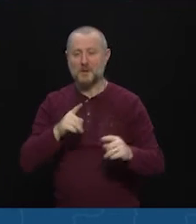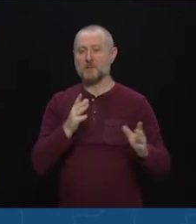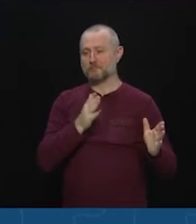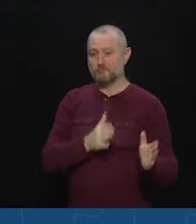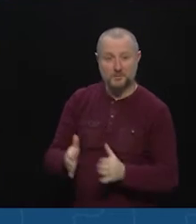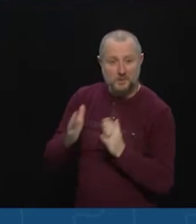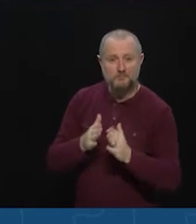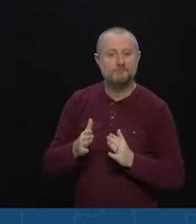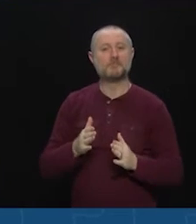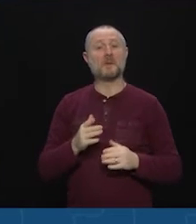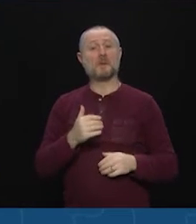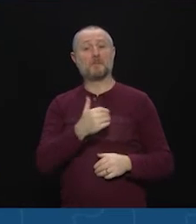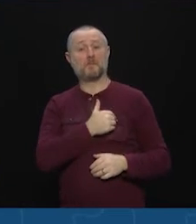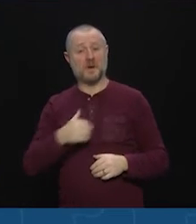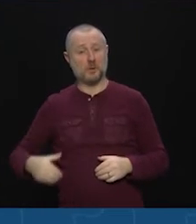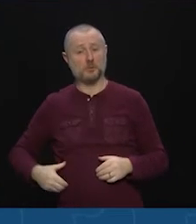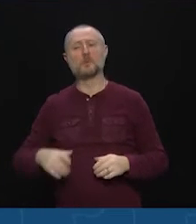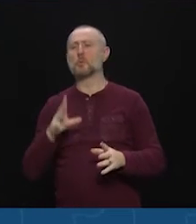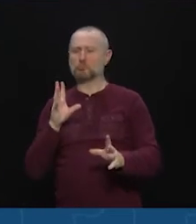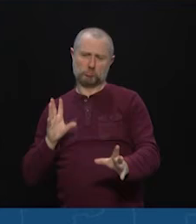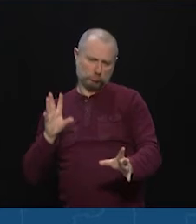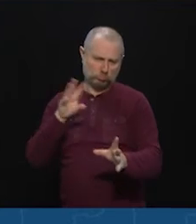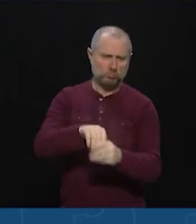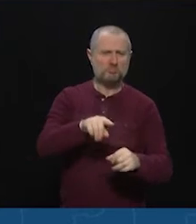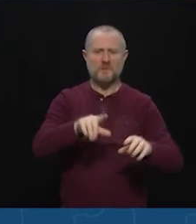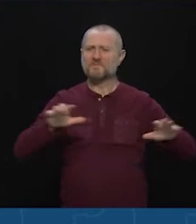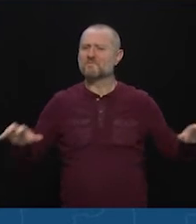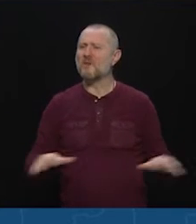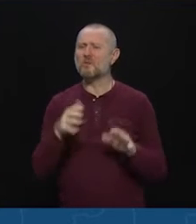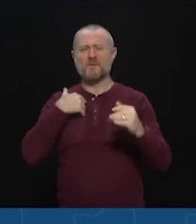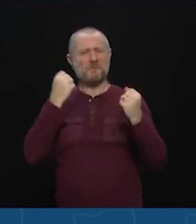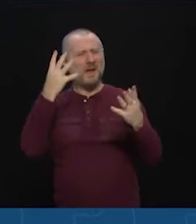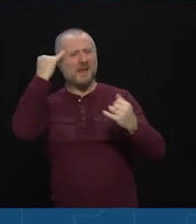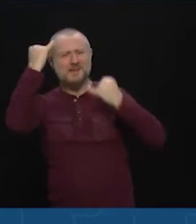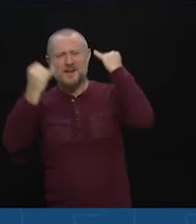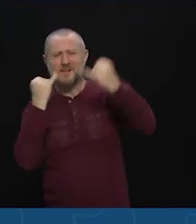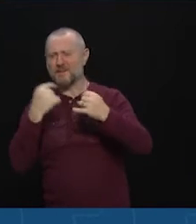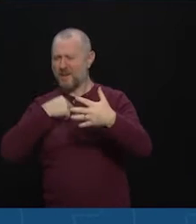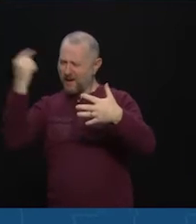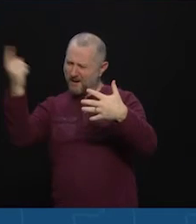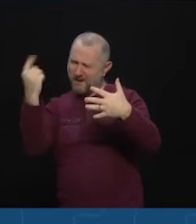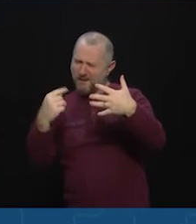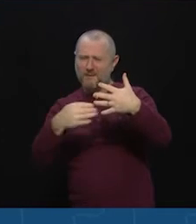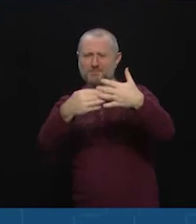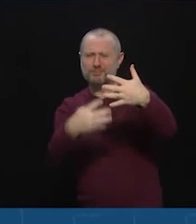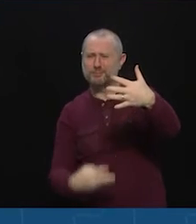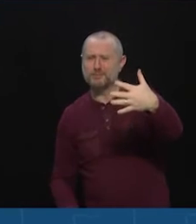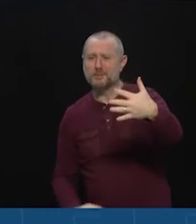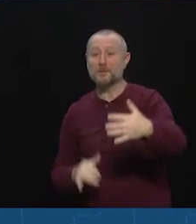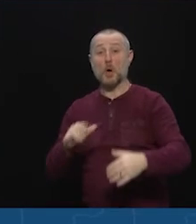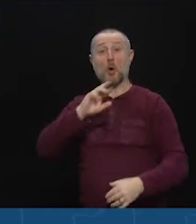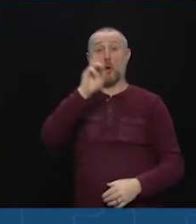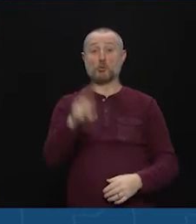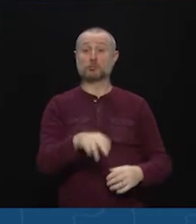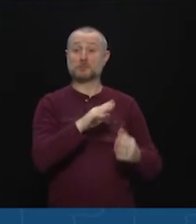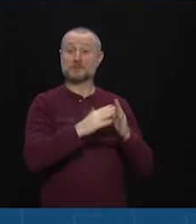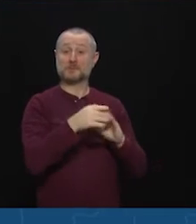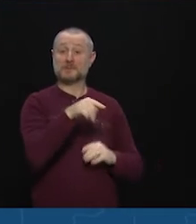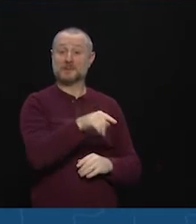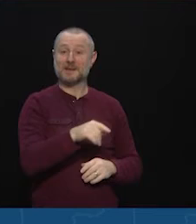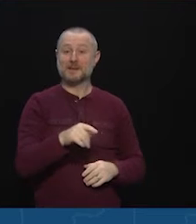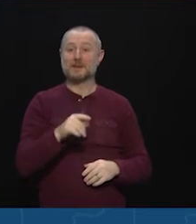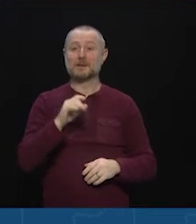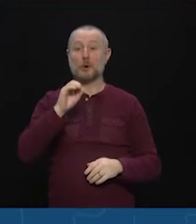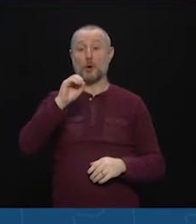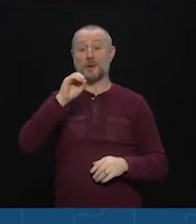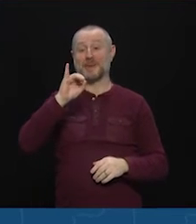ideas. Also, take a look at what was done in Rochester when they corrected the wrongs of having the inner loop out there, and they were able to rebuild on the